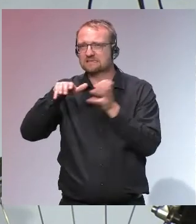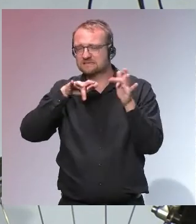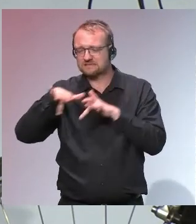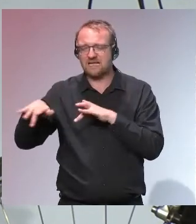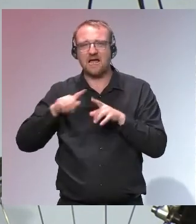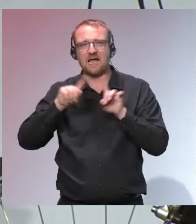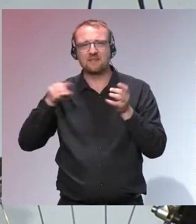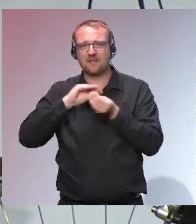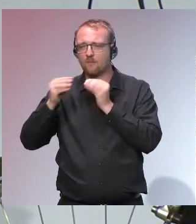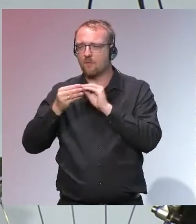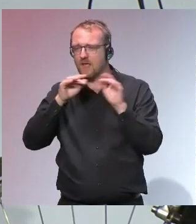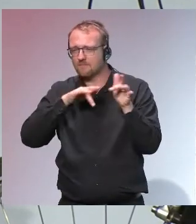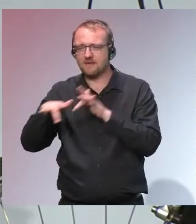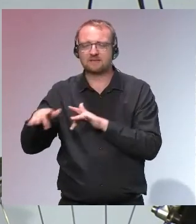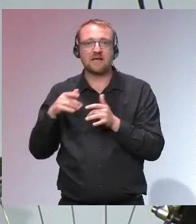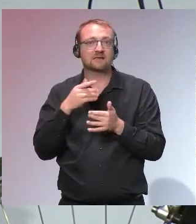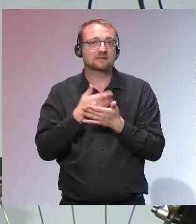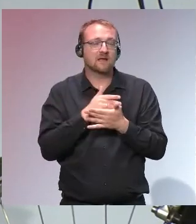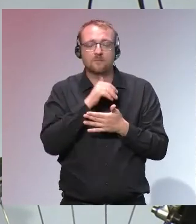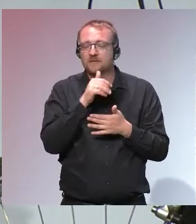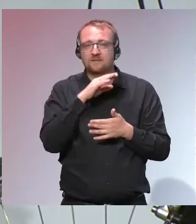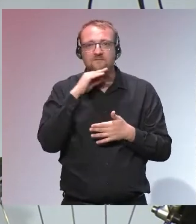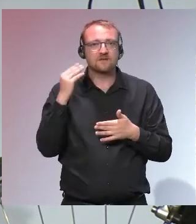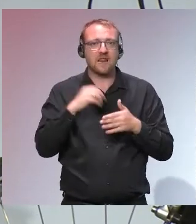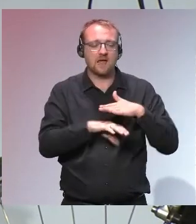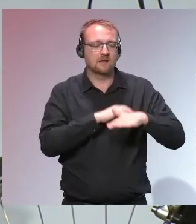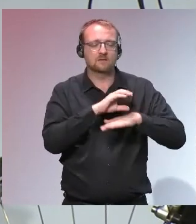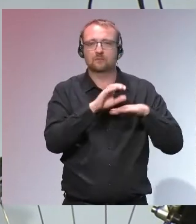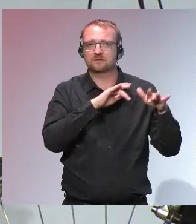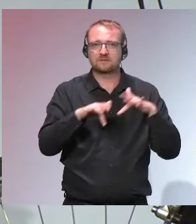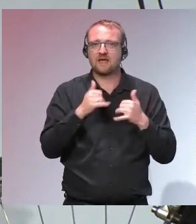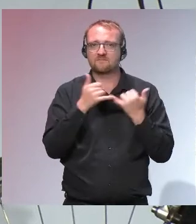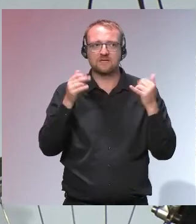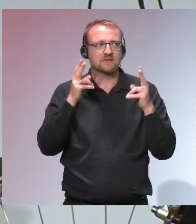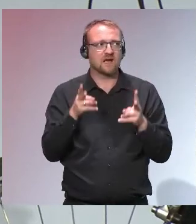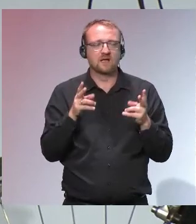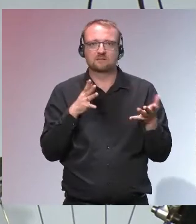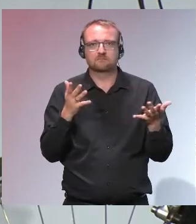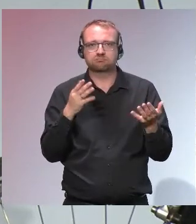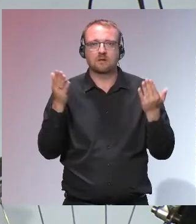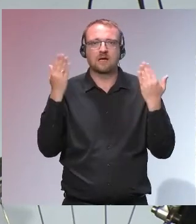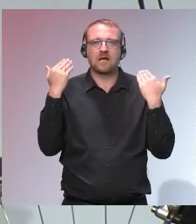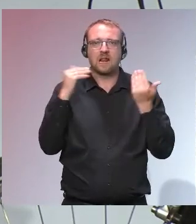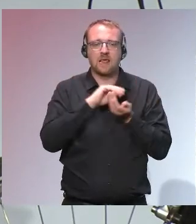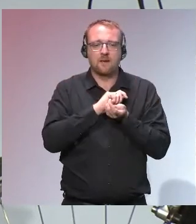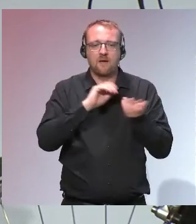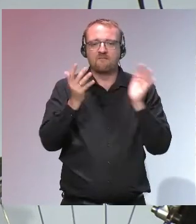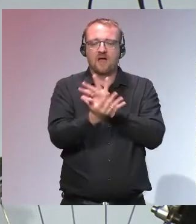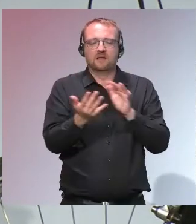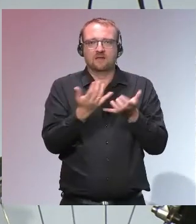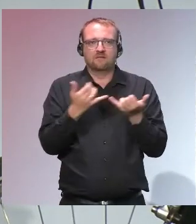adapt so they don't get the health impacts of climate change, because they probably have enough, health